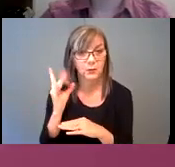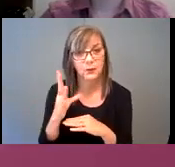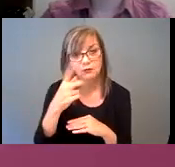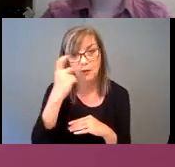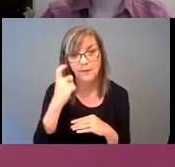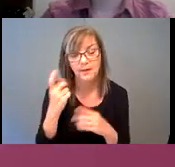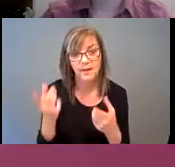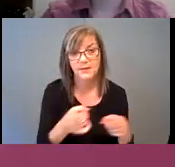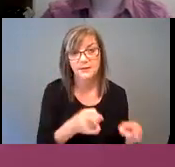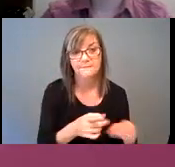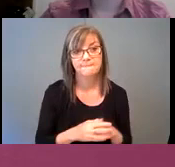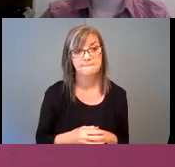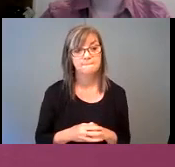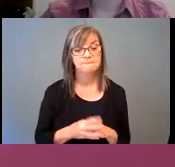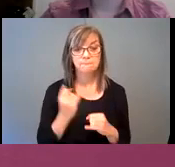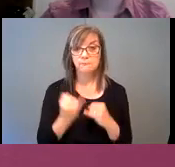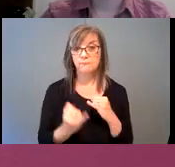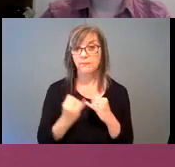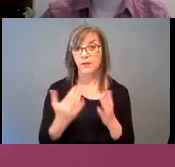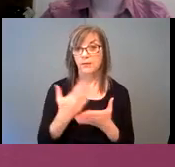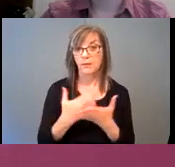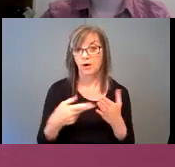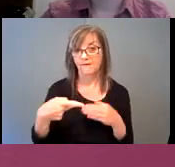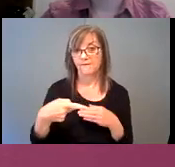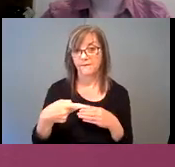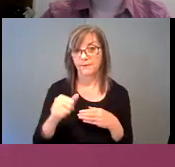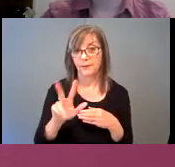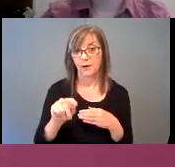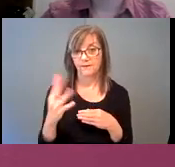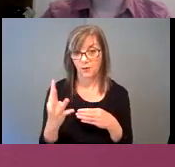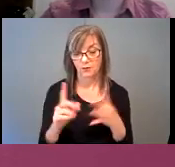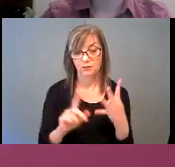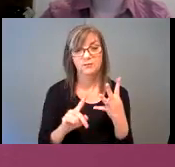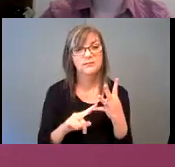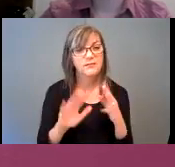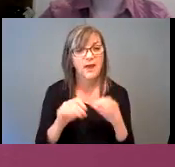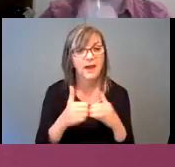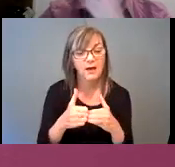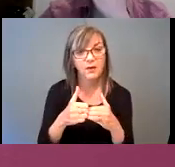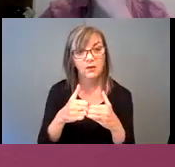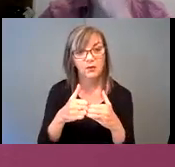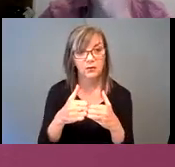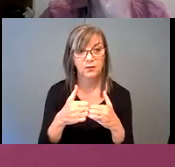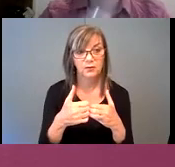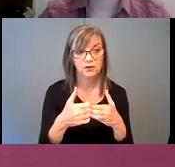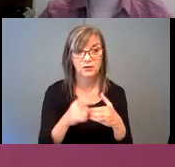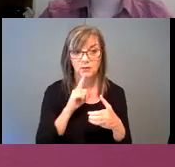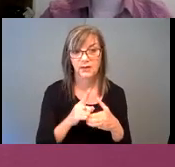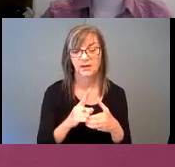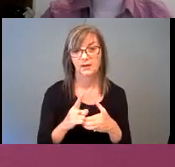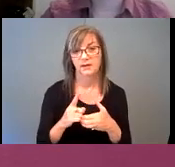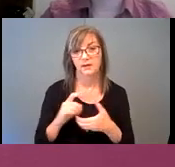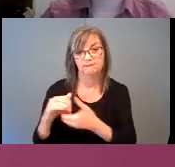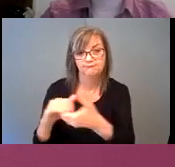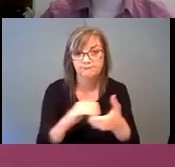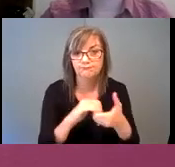And then this final part is really discussing the empowering professional relationship. So that connection, so